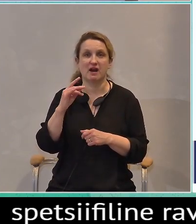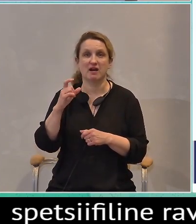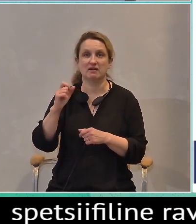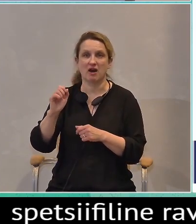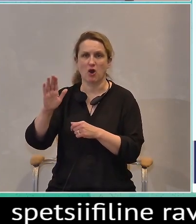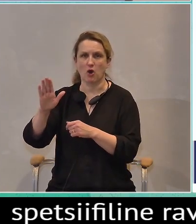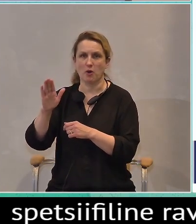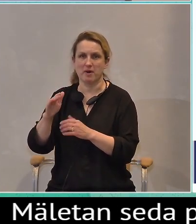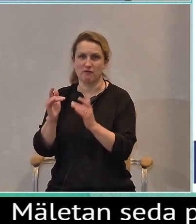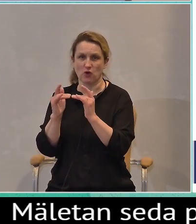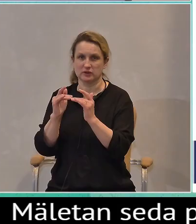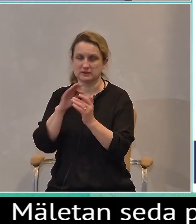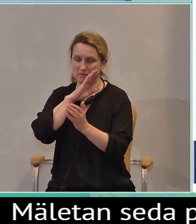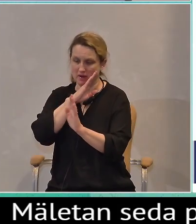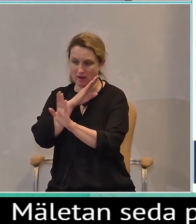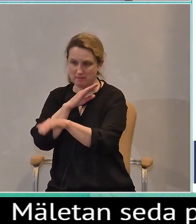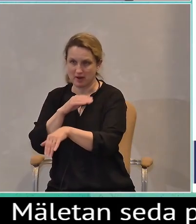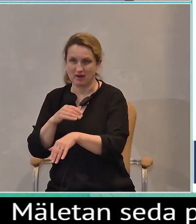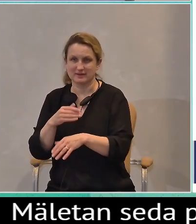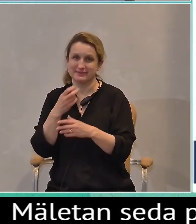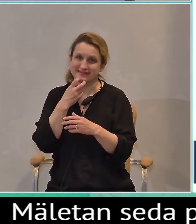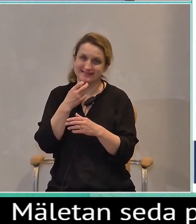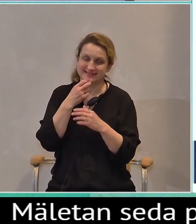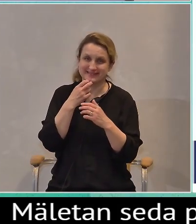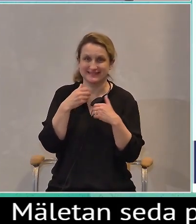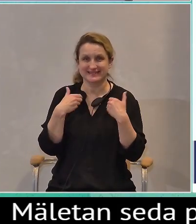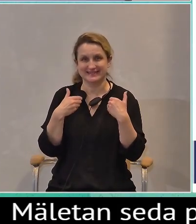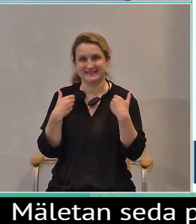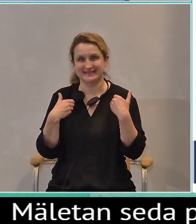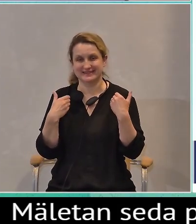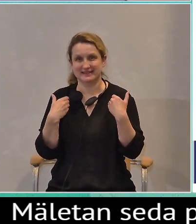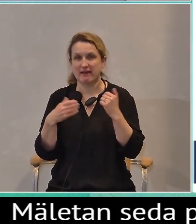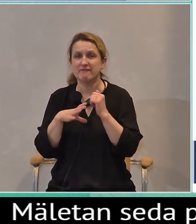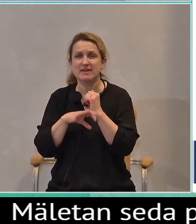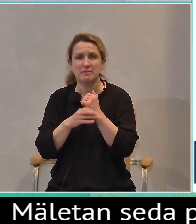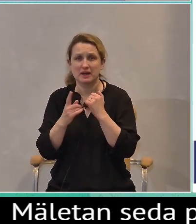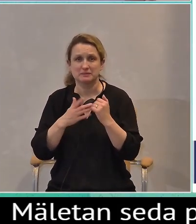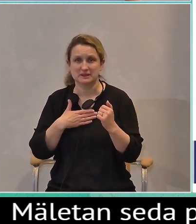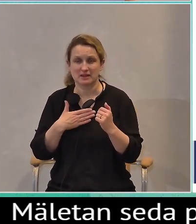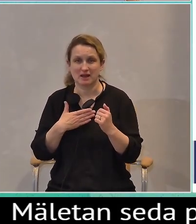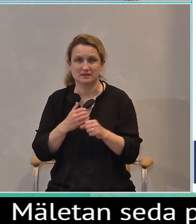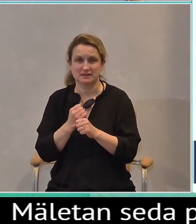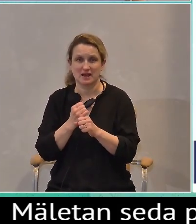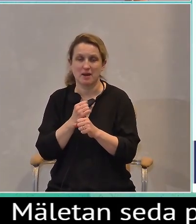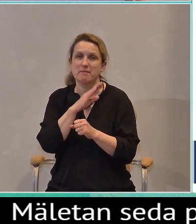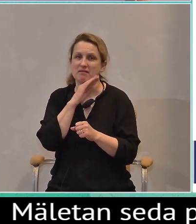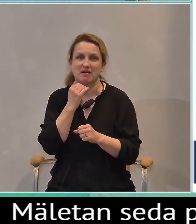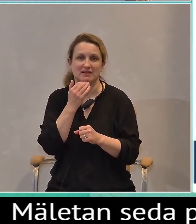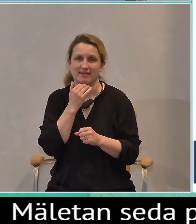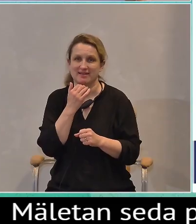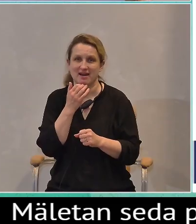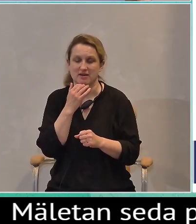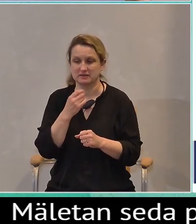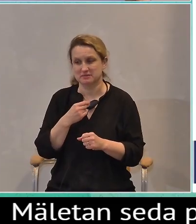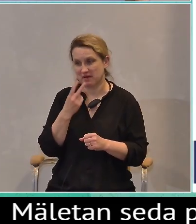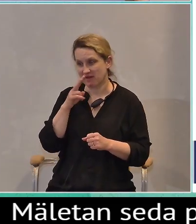I put Franka in her bed to sleep. She was laughing as usual. Naturally, sleeping was the